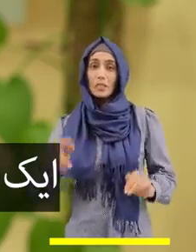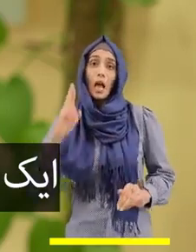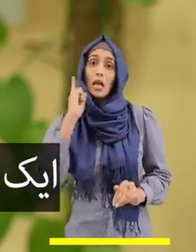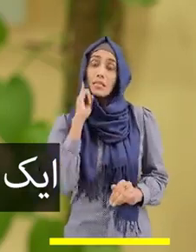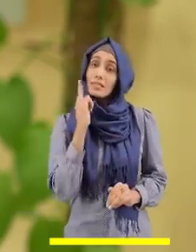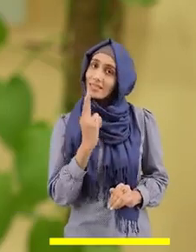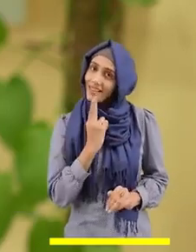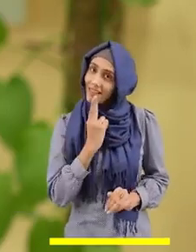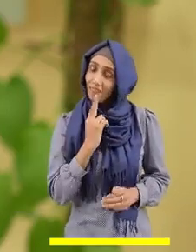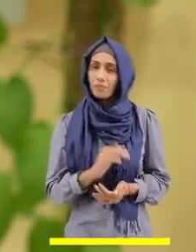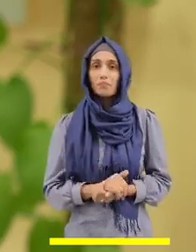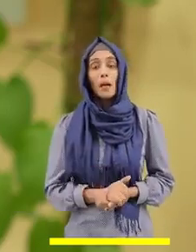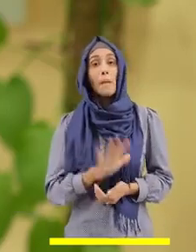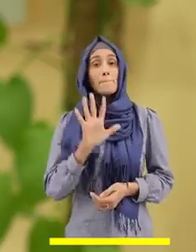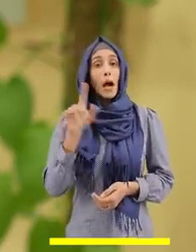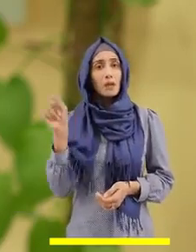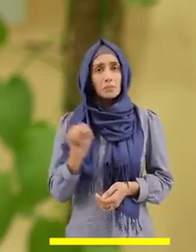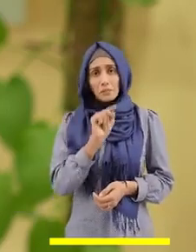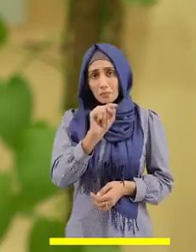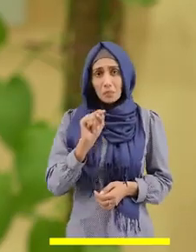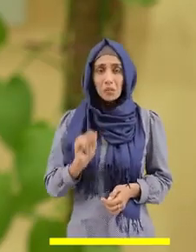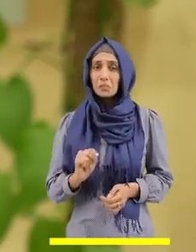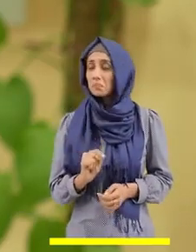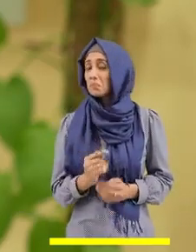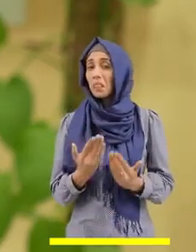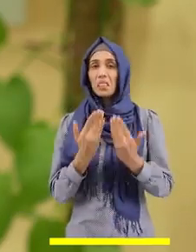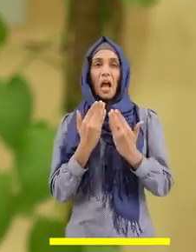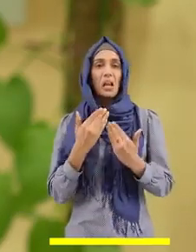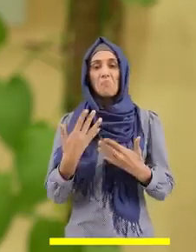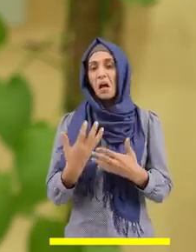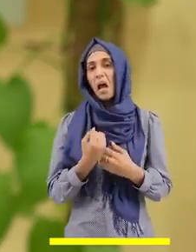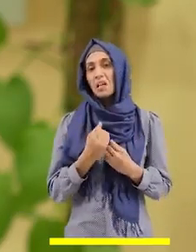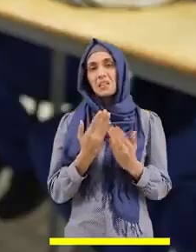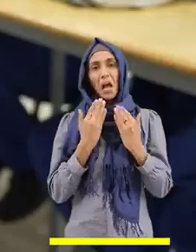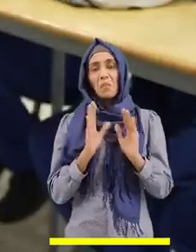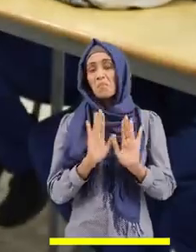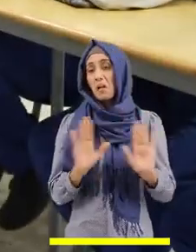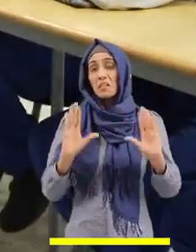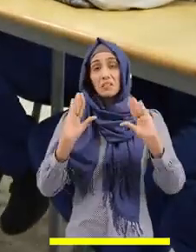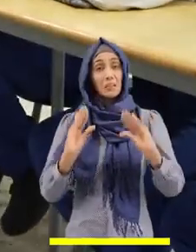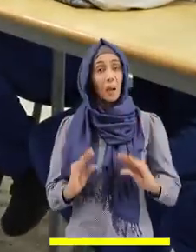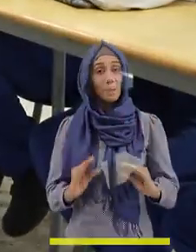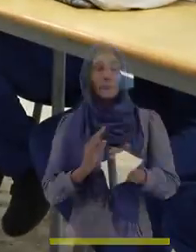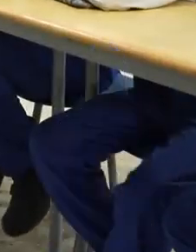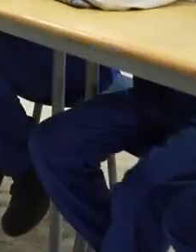who are deaf, and hardly 5% of those have access to education.